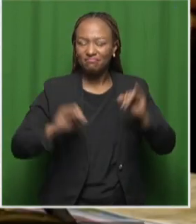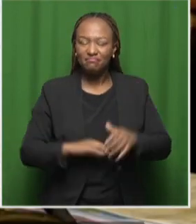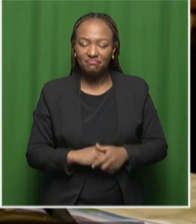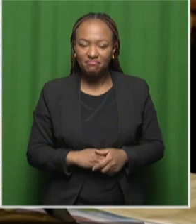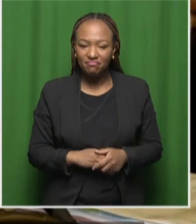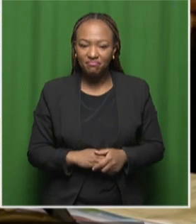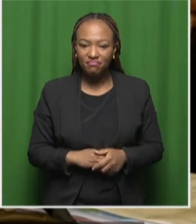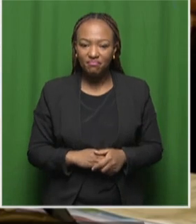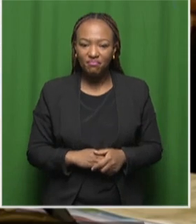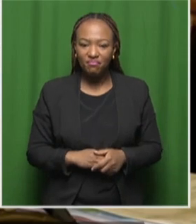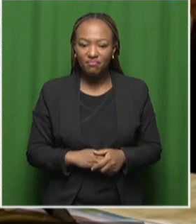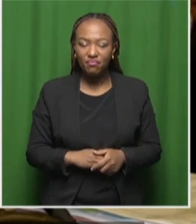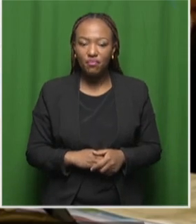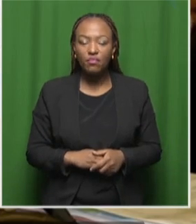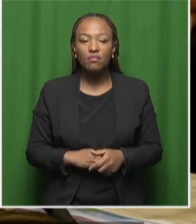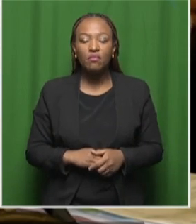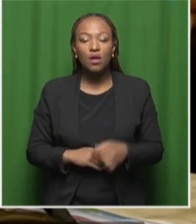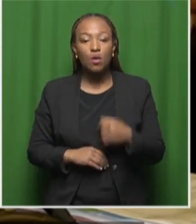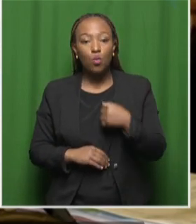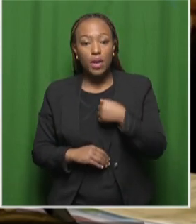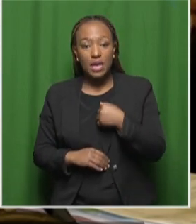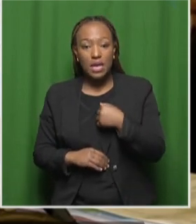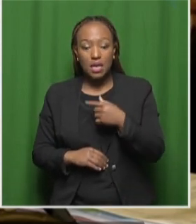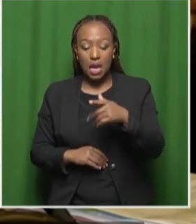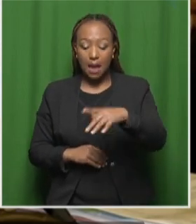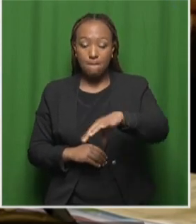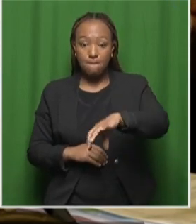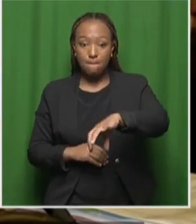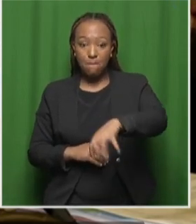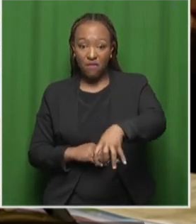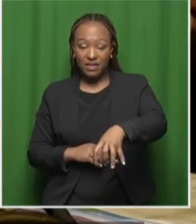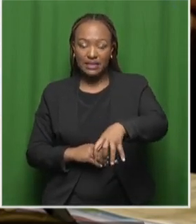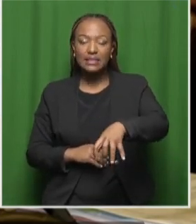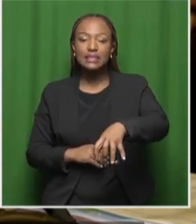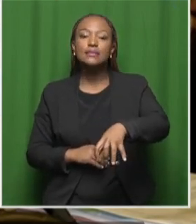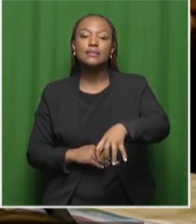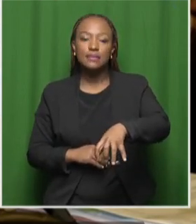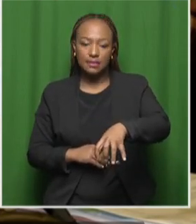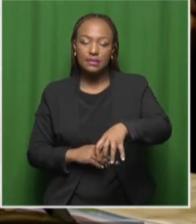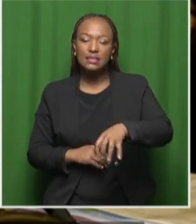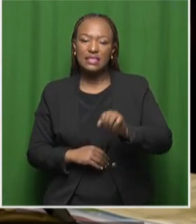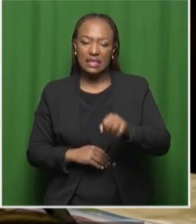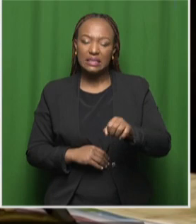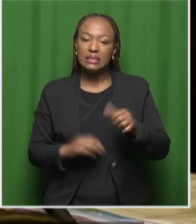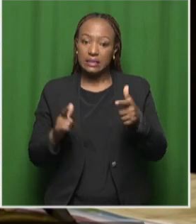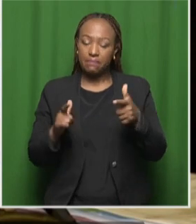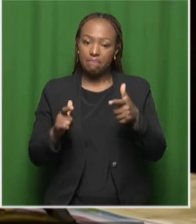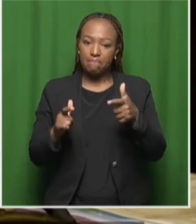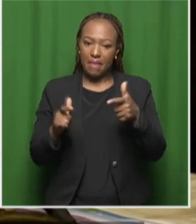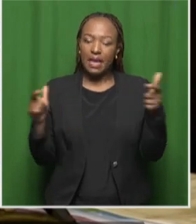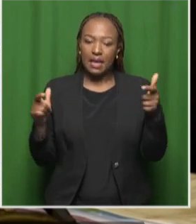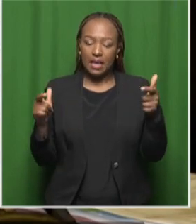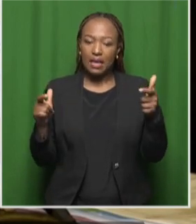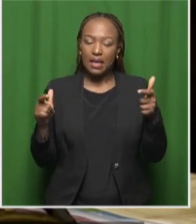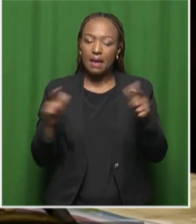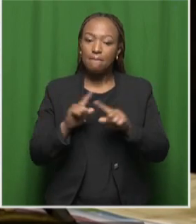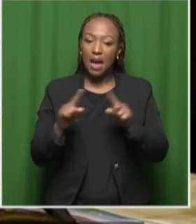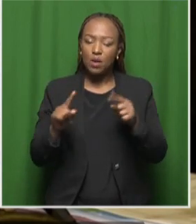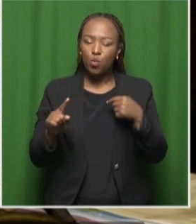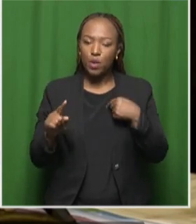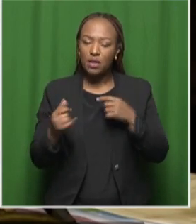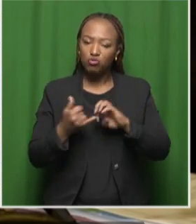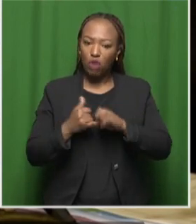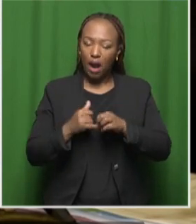heavyweight province, but we have been sustaining our contributions to the national